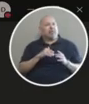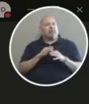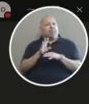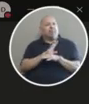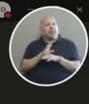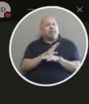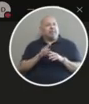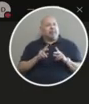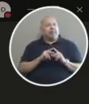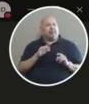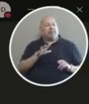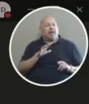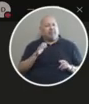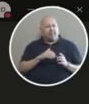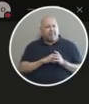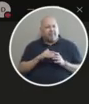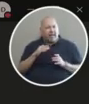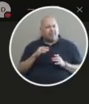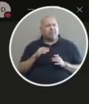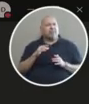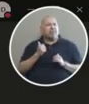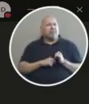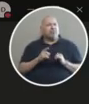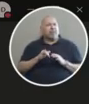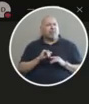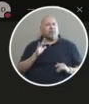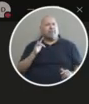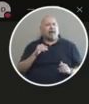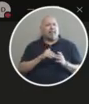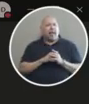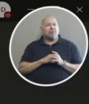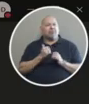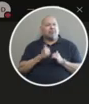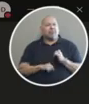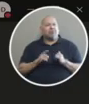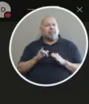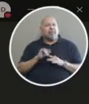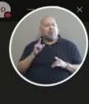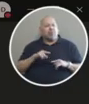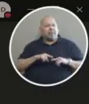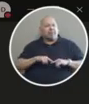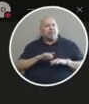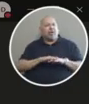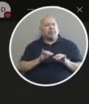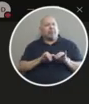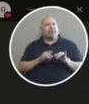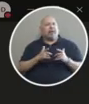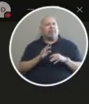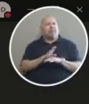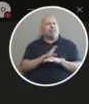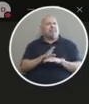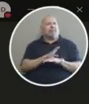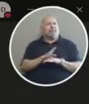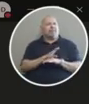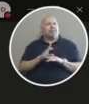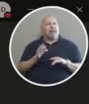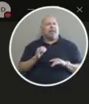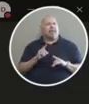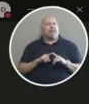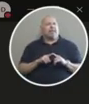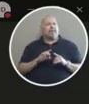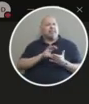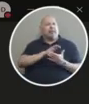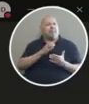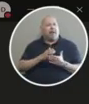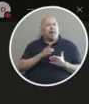businesses if it's at $5,000 a piece, or 72 if they're $25,000 a piece. And it's going to depend on the size of the business and the